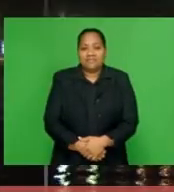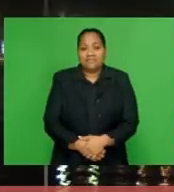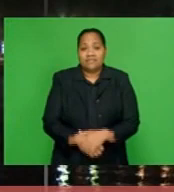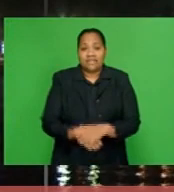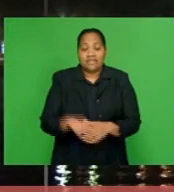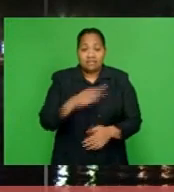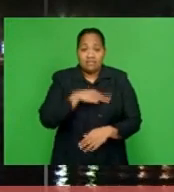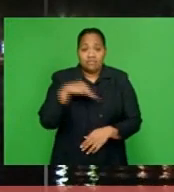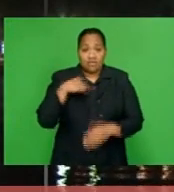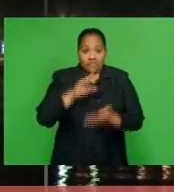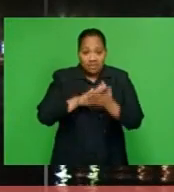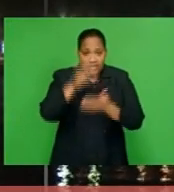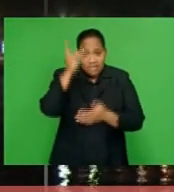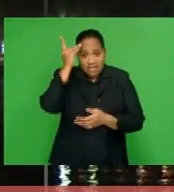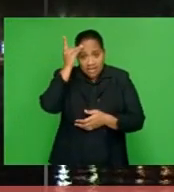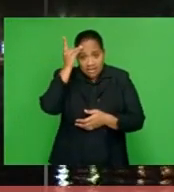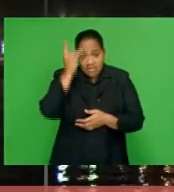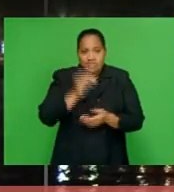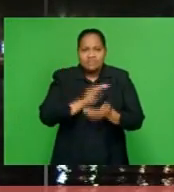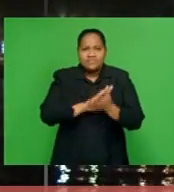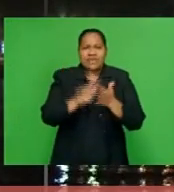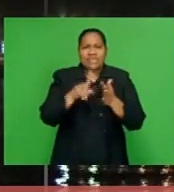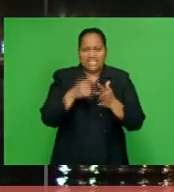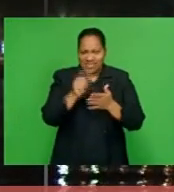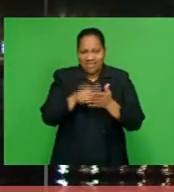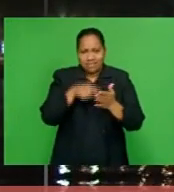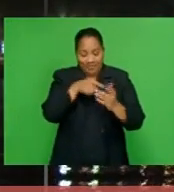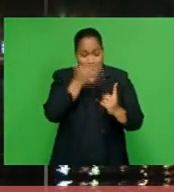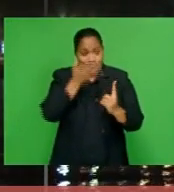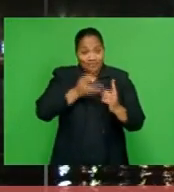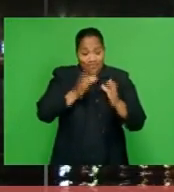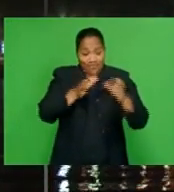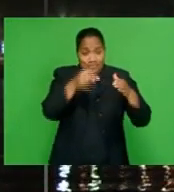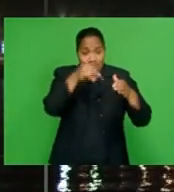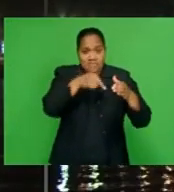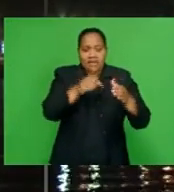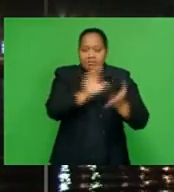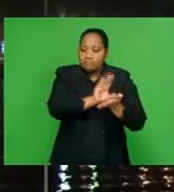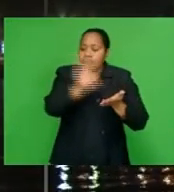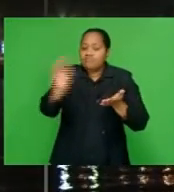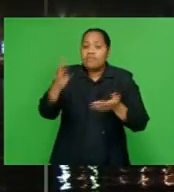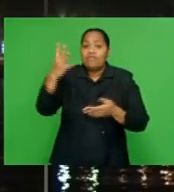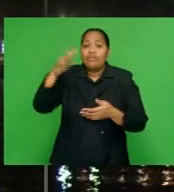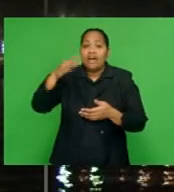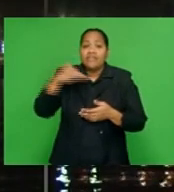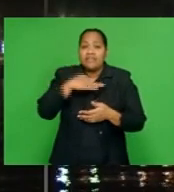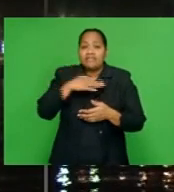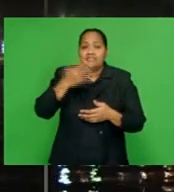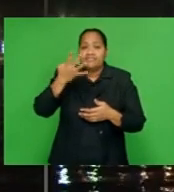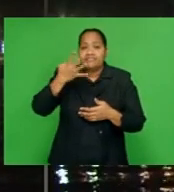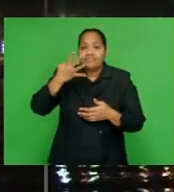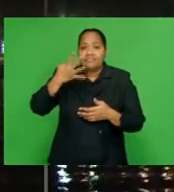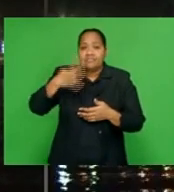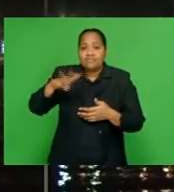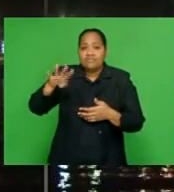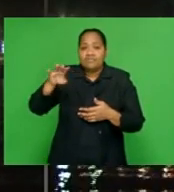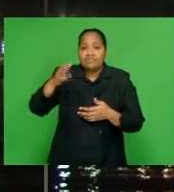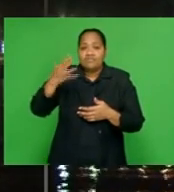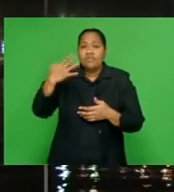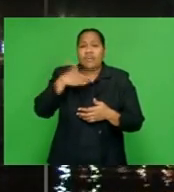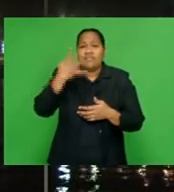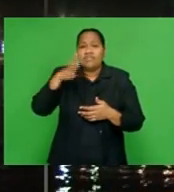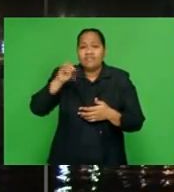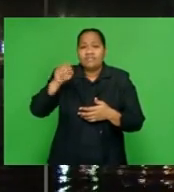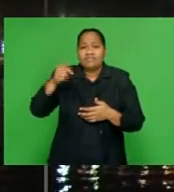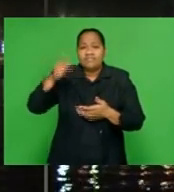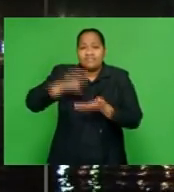The Ministry of Education, Heritage and Arts has been allocated $450.6 million in the 2020-2021